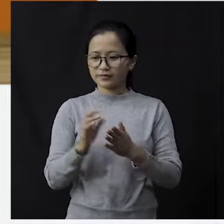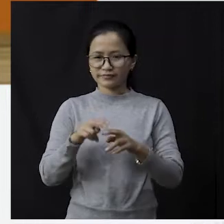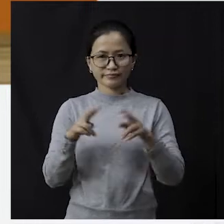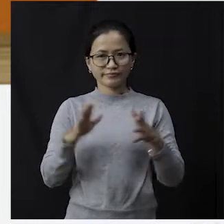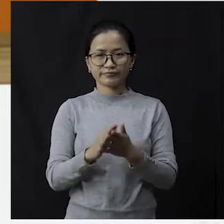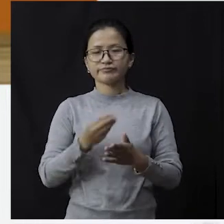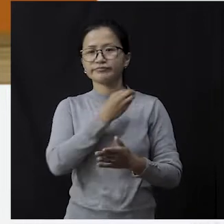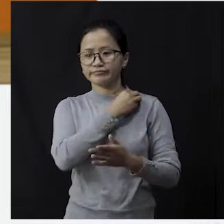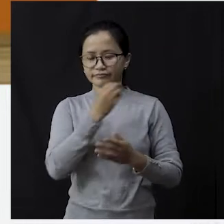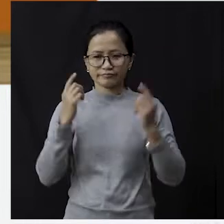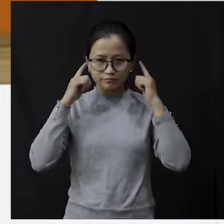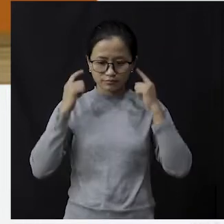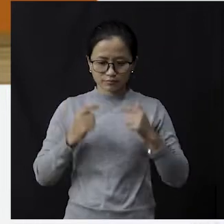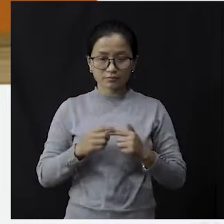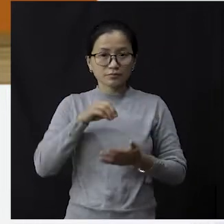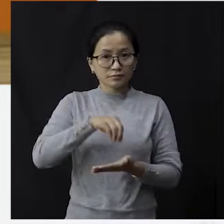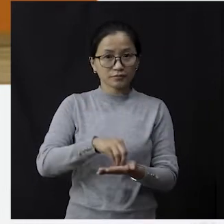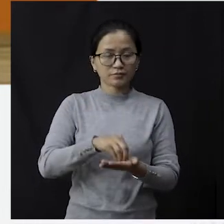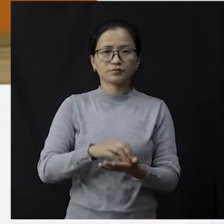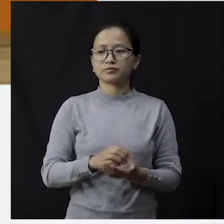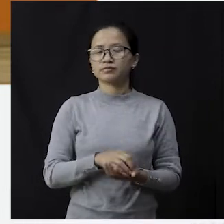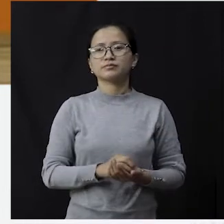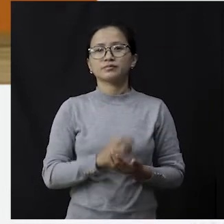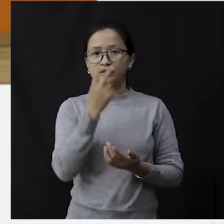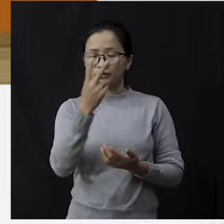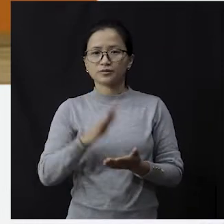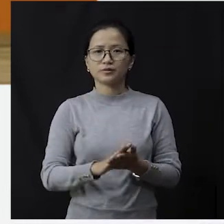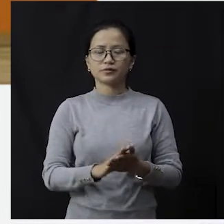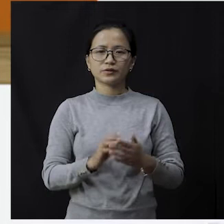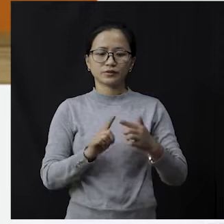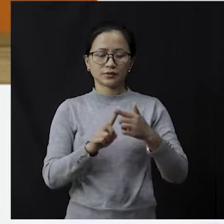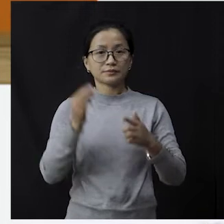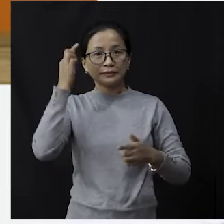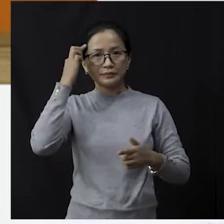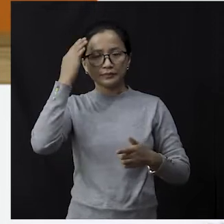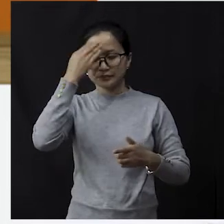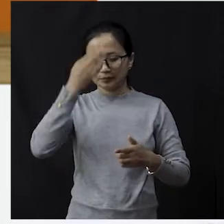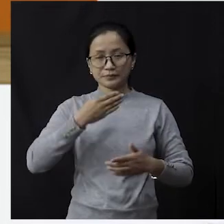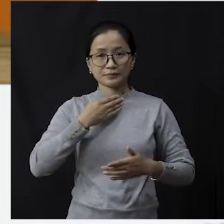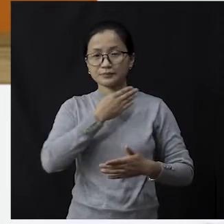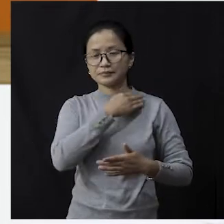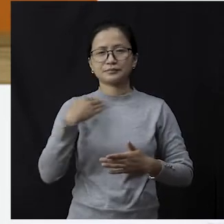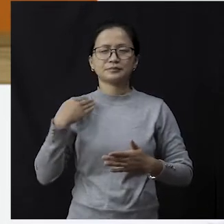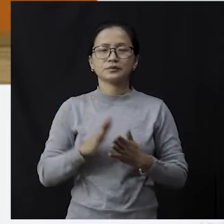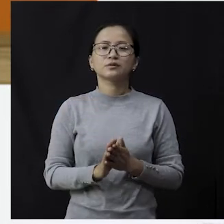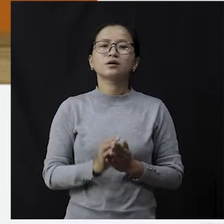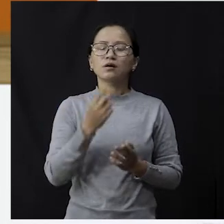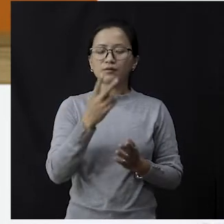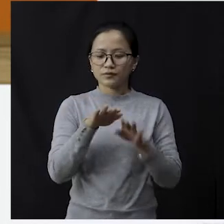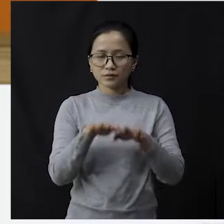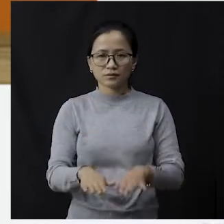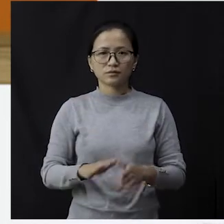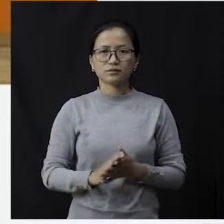around his neck and checking the temperature of a child. Can you see or not? It's a